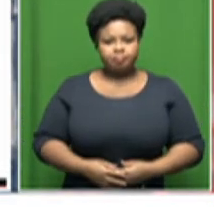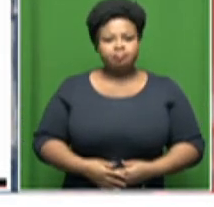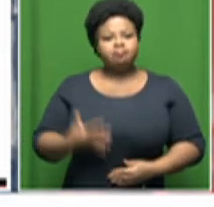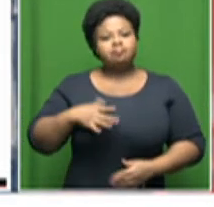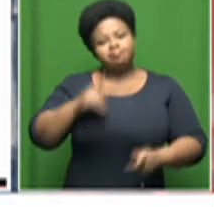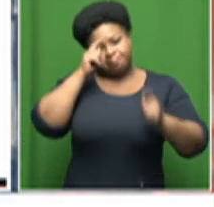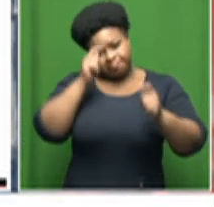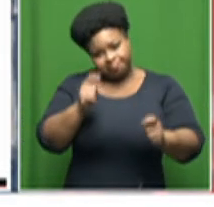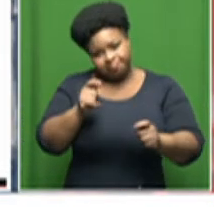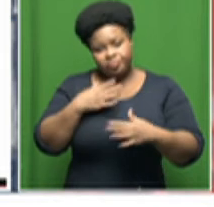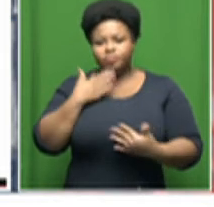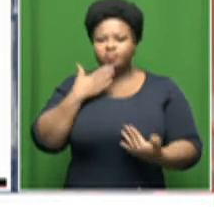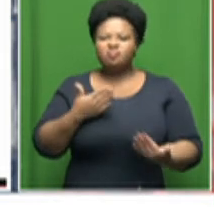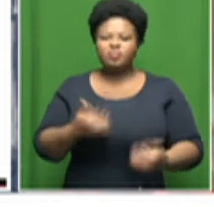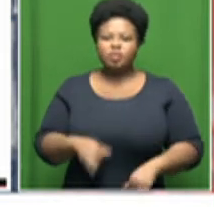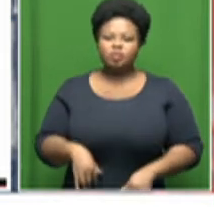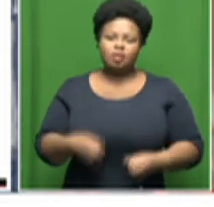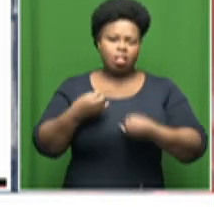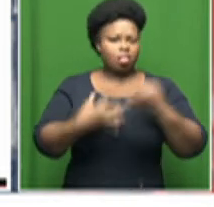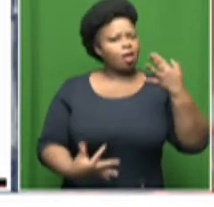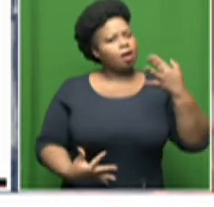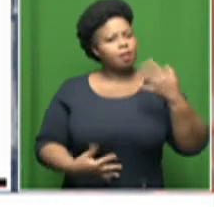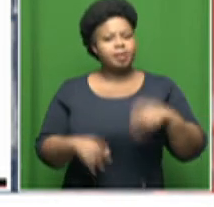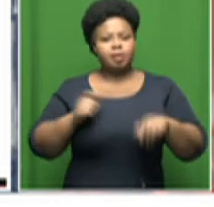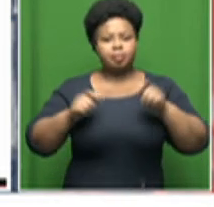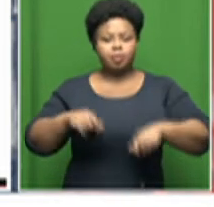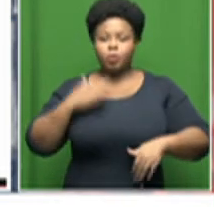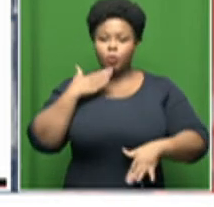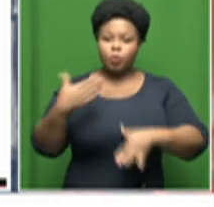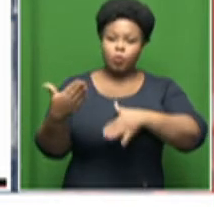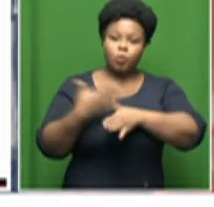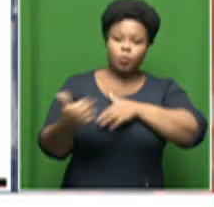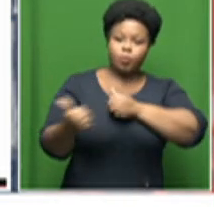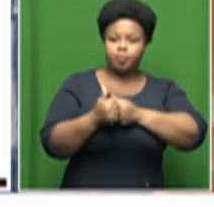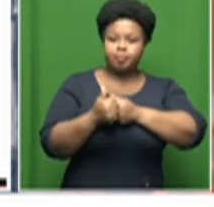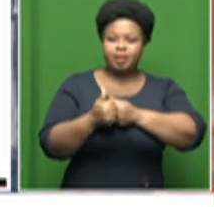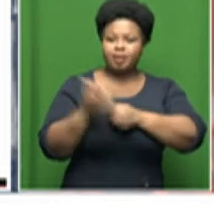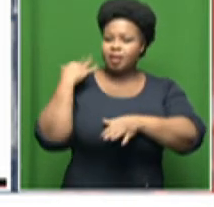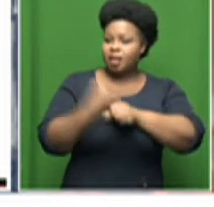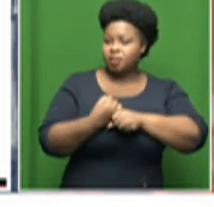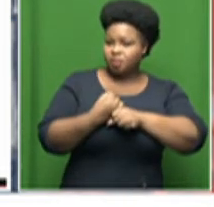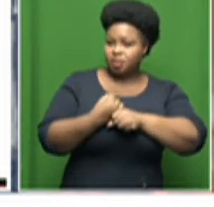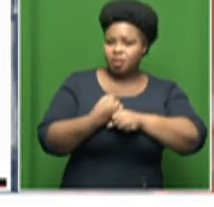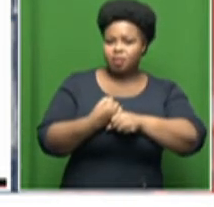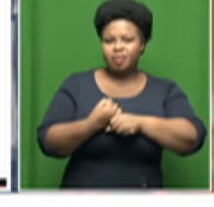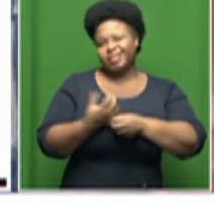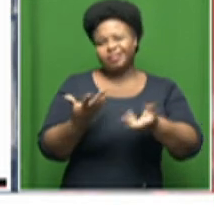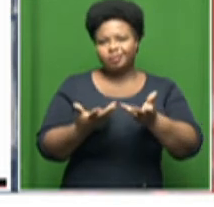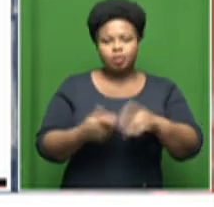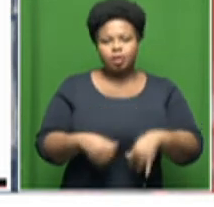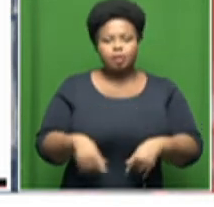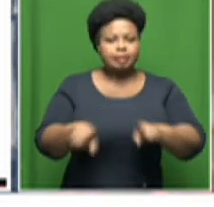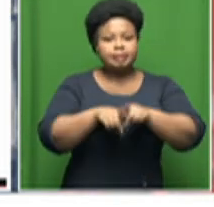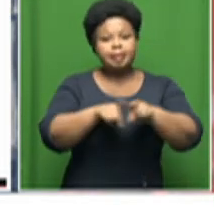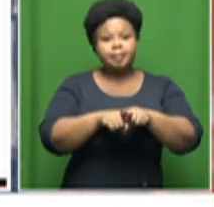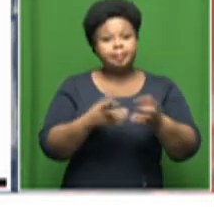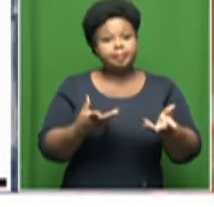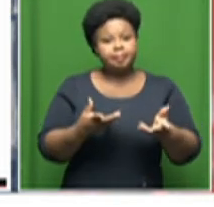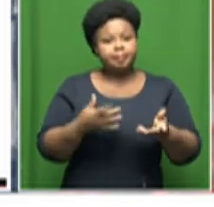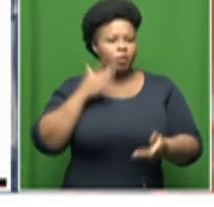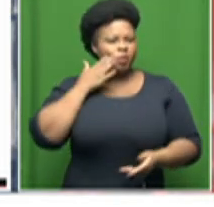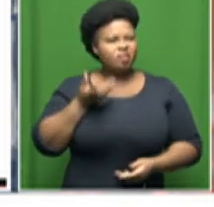acknowledge the many people that I've worked with in the last year and also in the